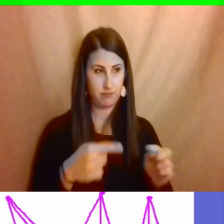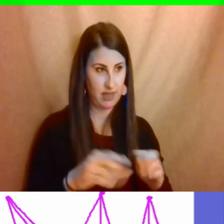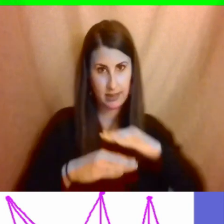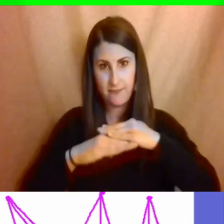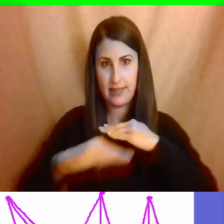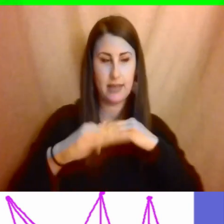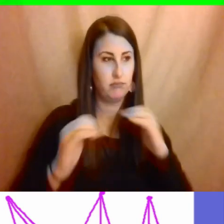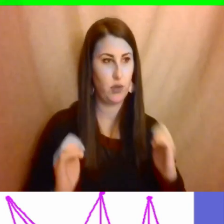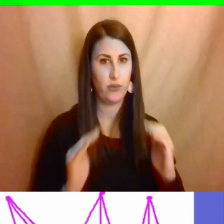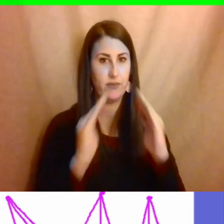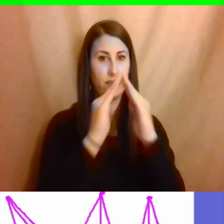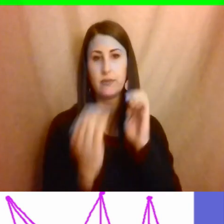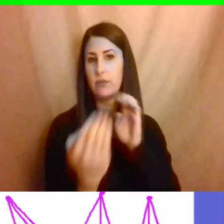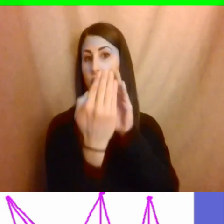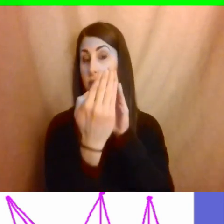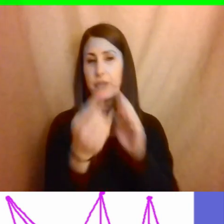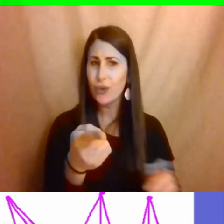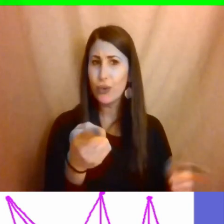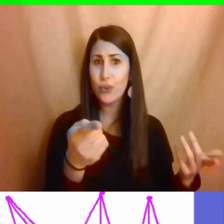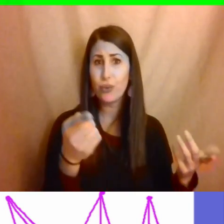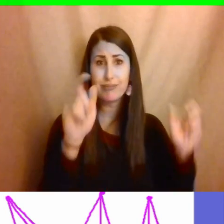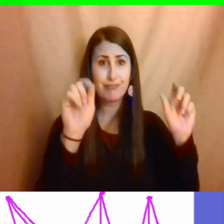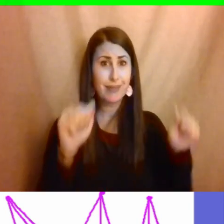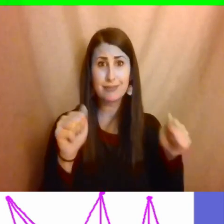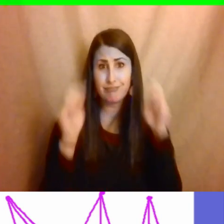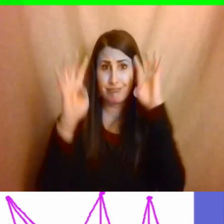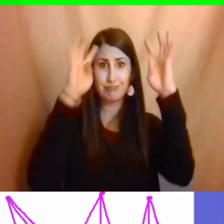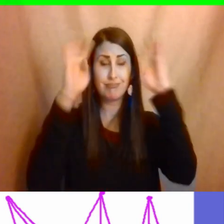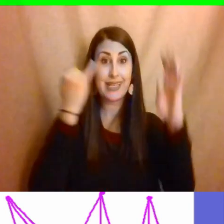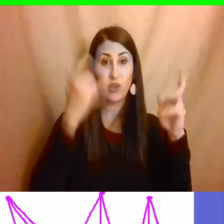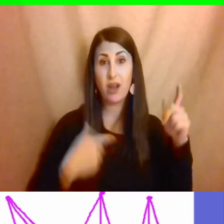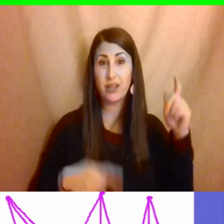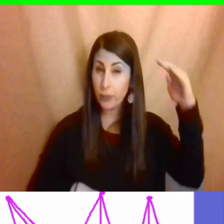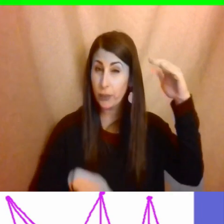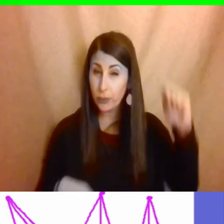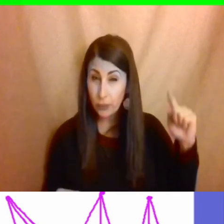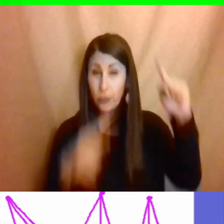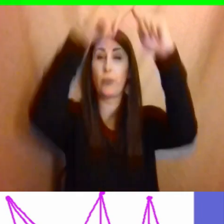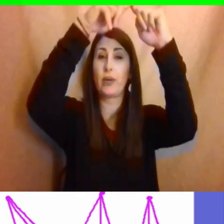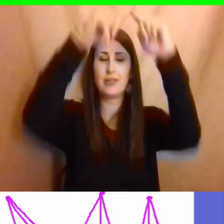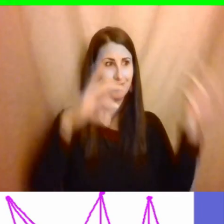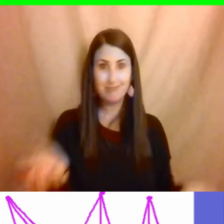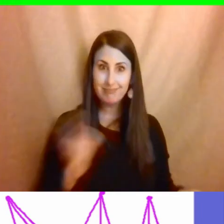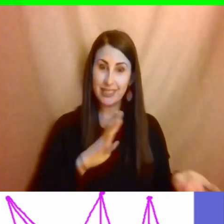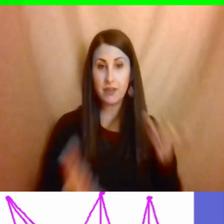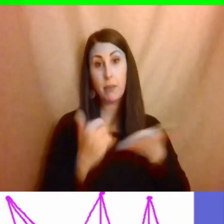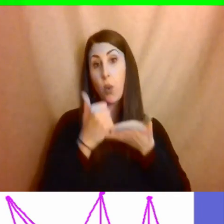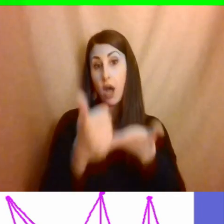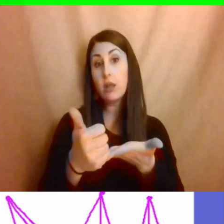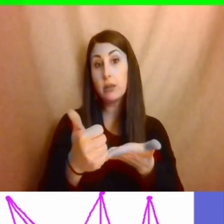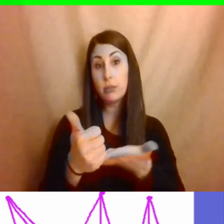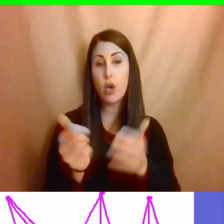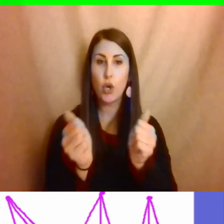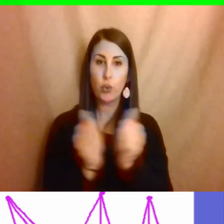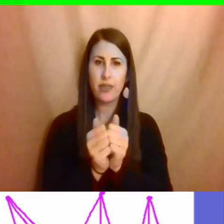even make it higher up. And that could help with some issues too, if